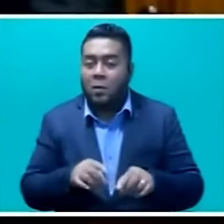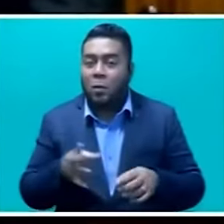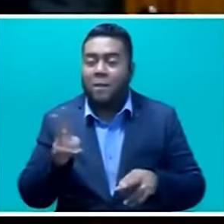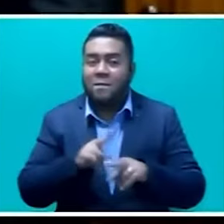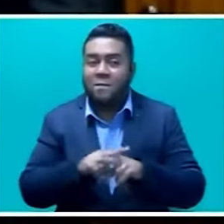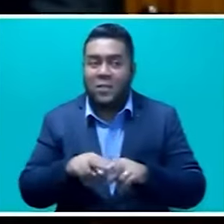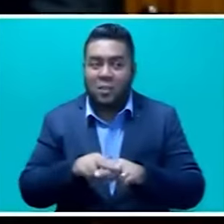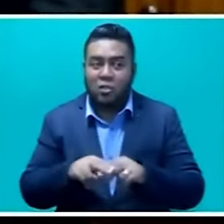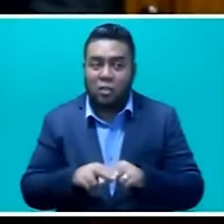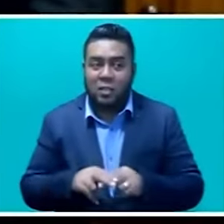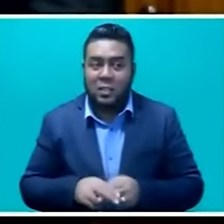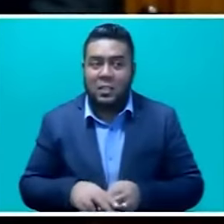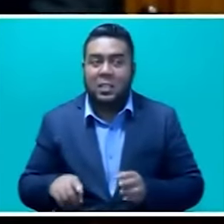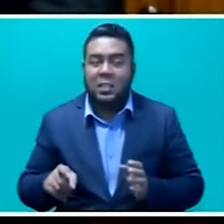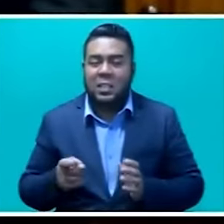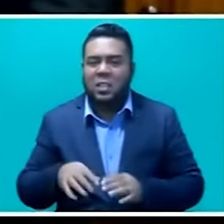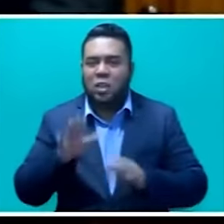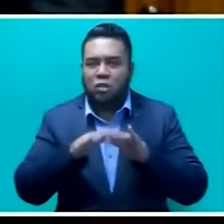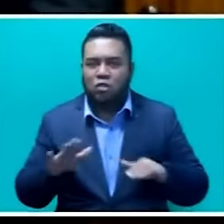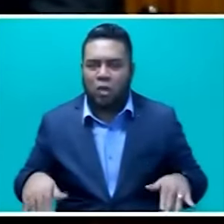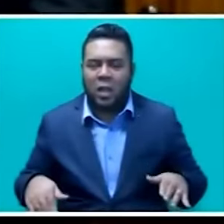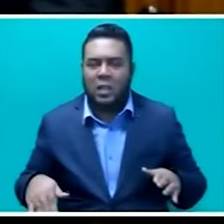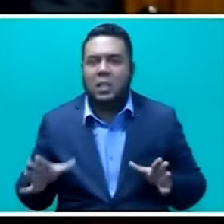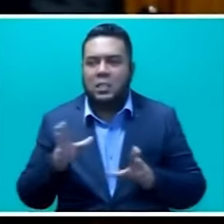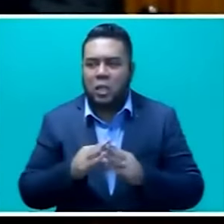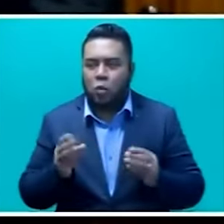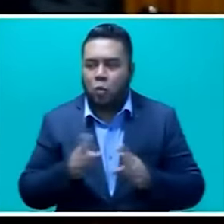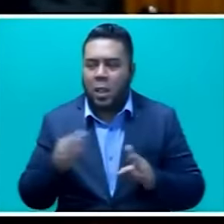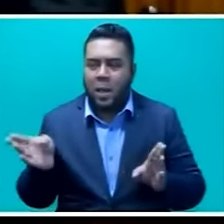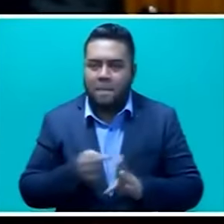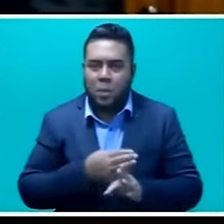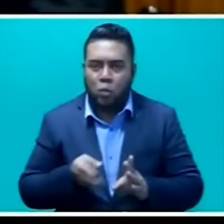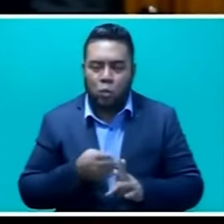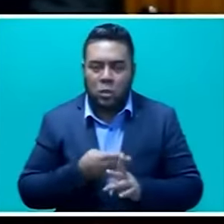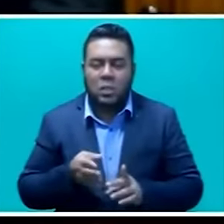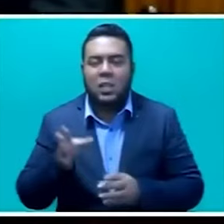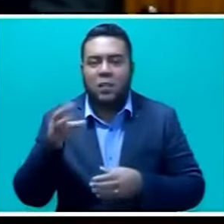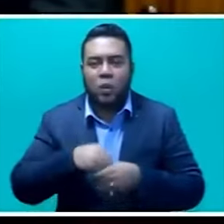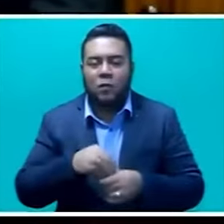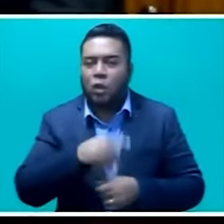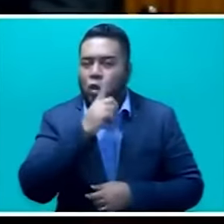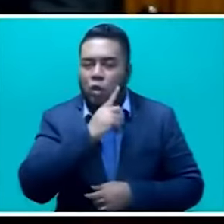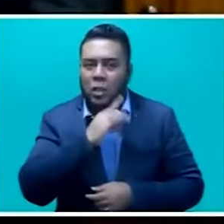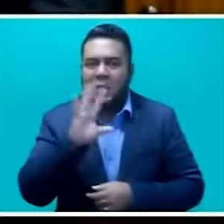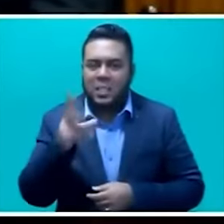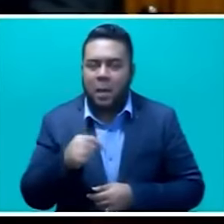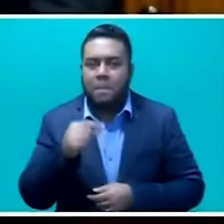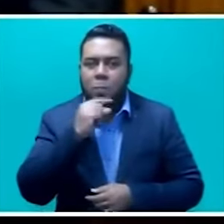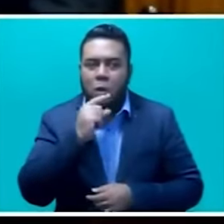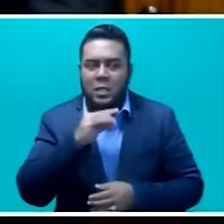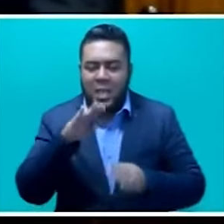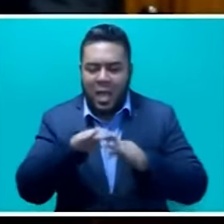sexual violence is child sexual abuse involving girls and some boys under the